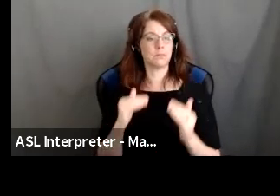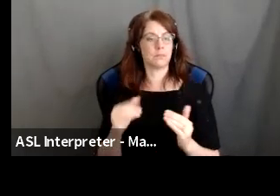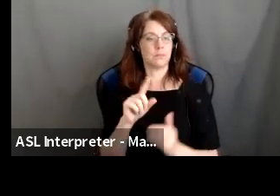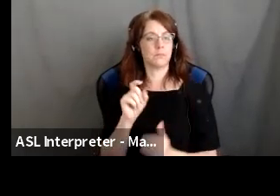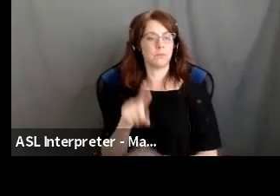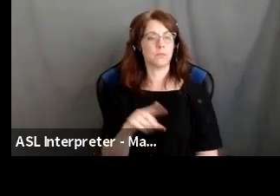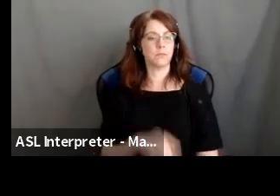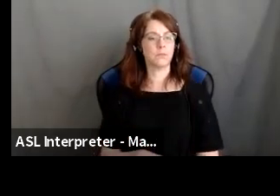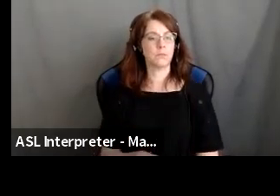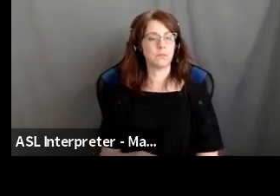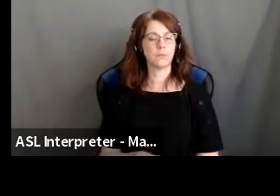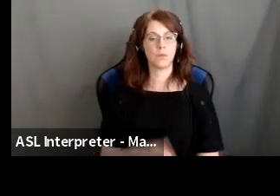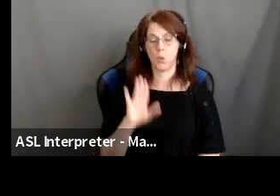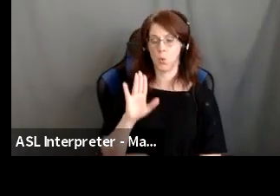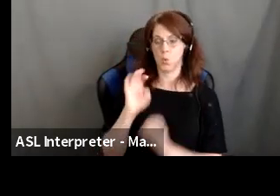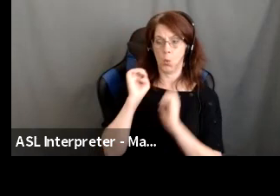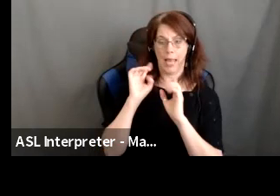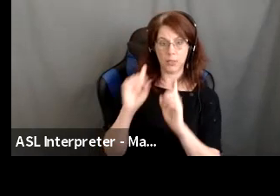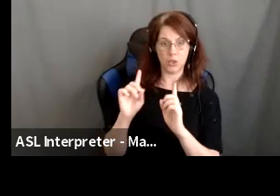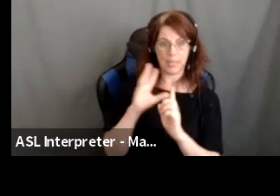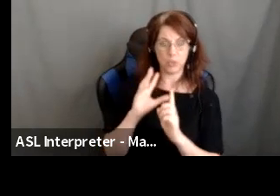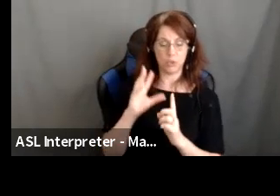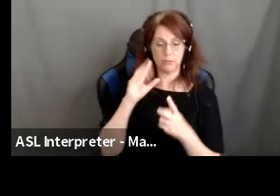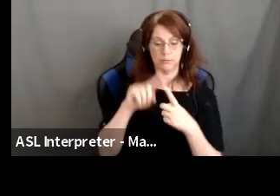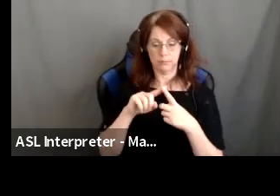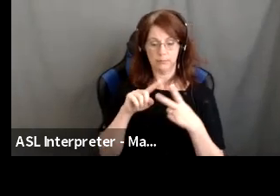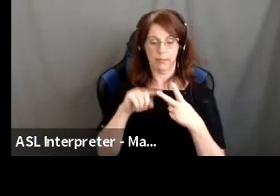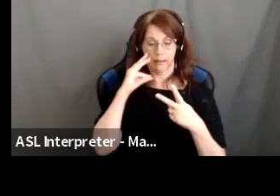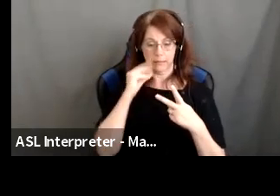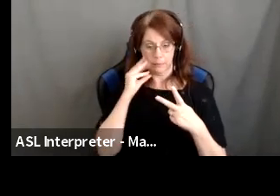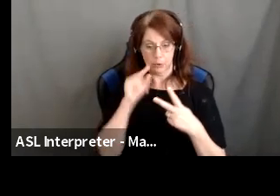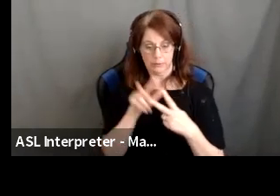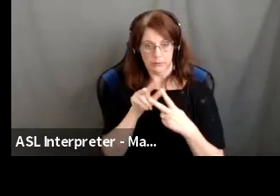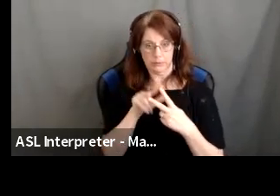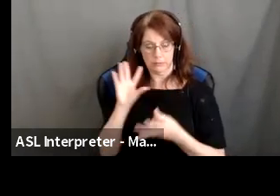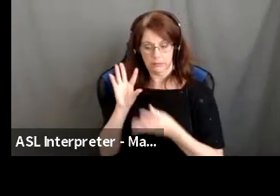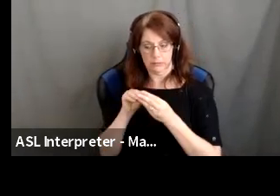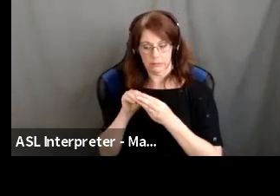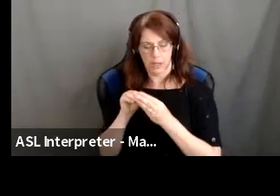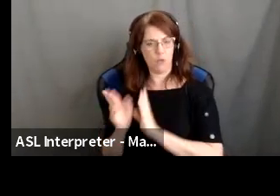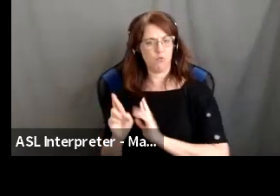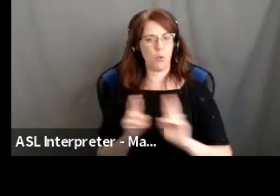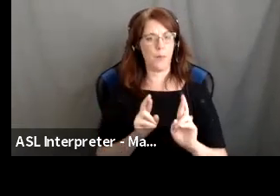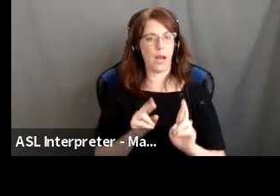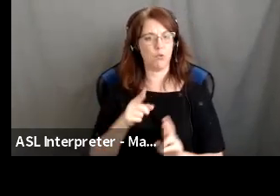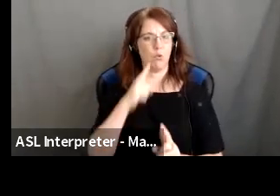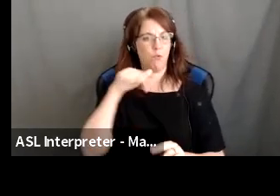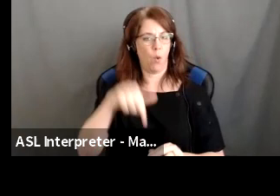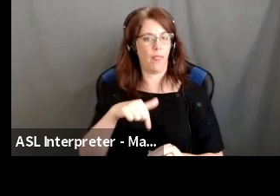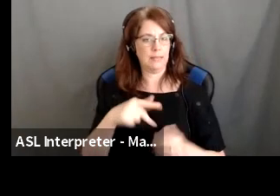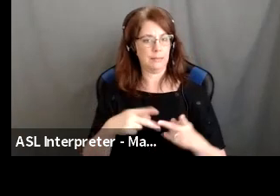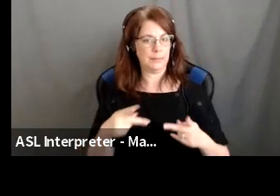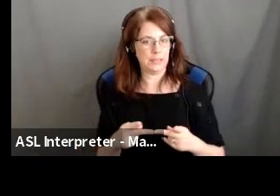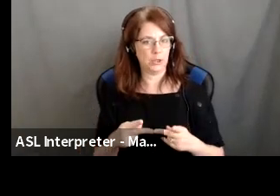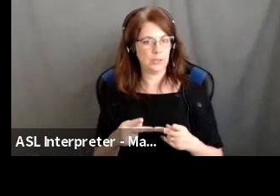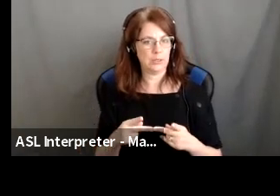to, how had your education and experience prepared you for this position? So again, a little bit like, I